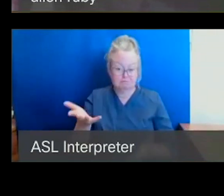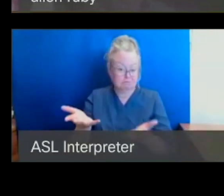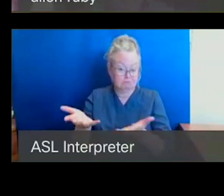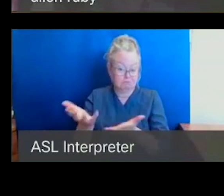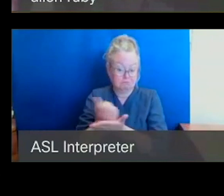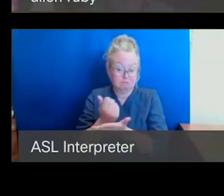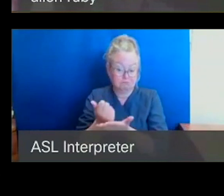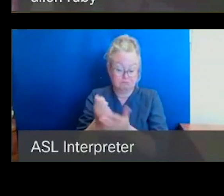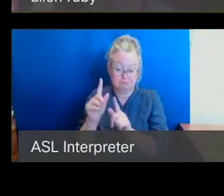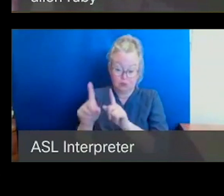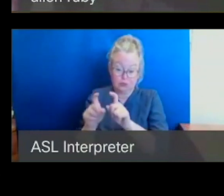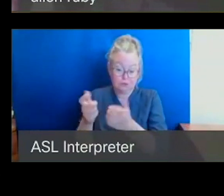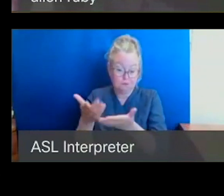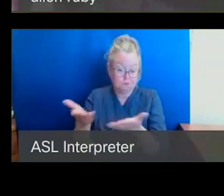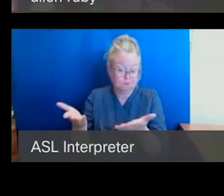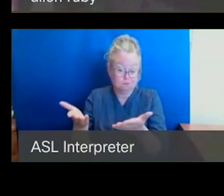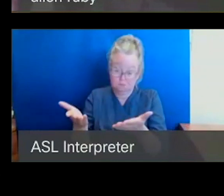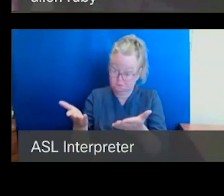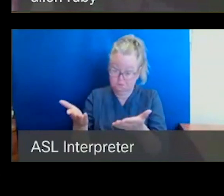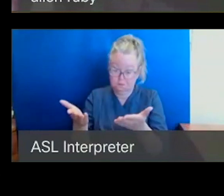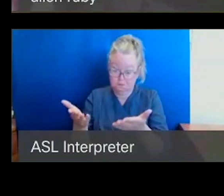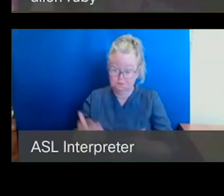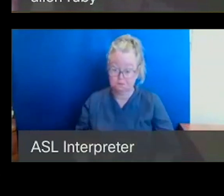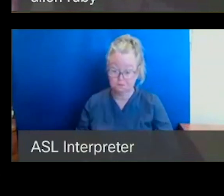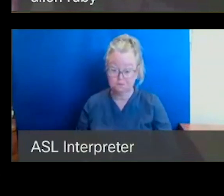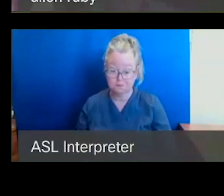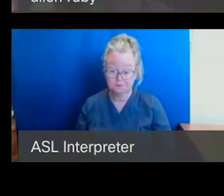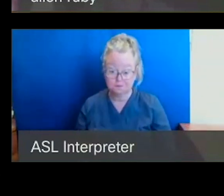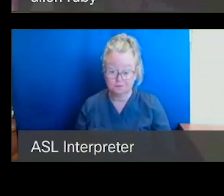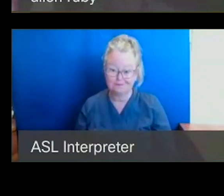anyone here of our panelists today.